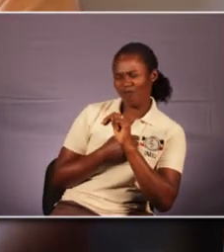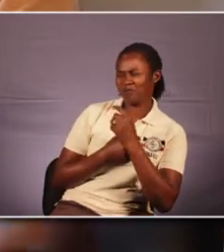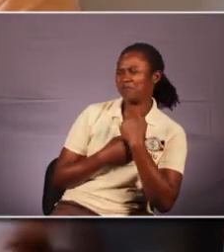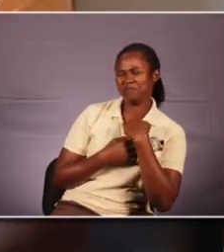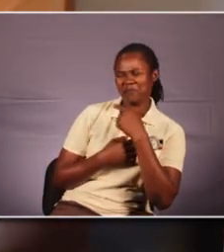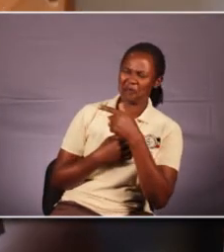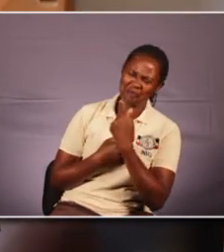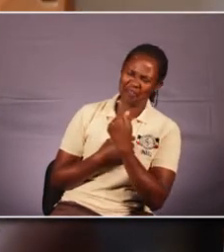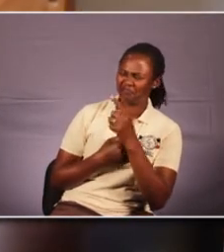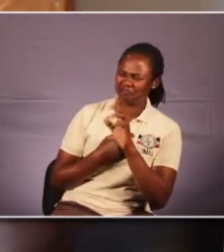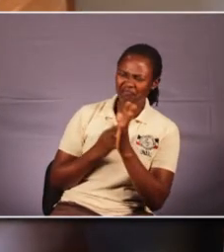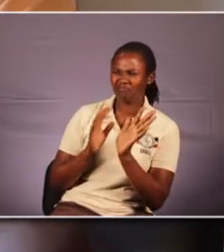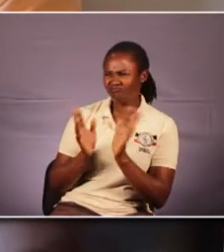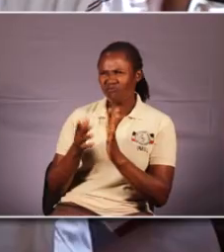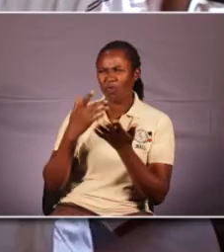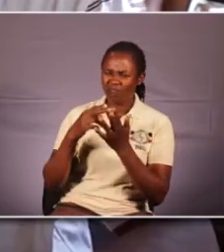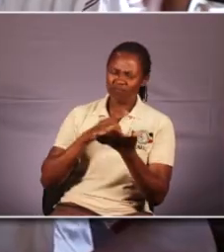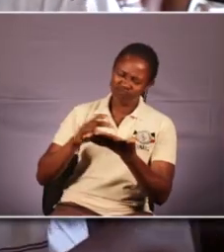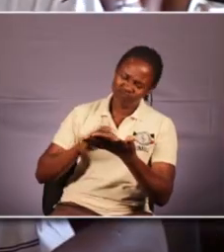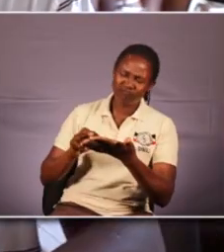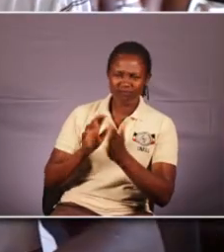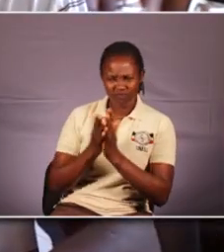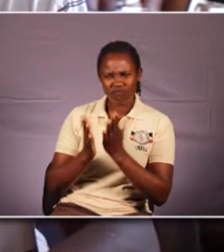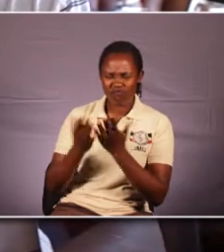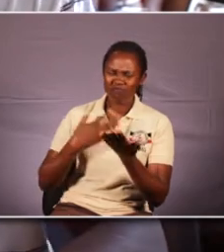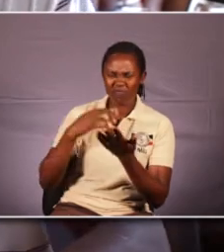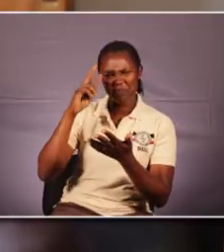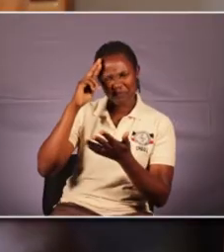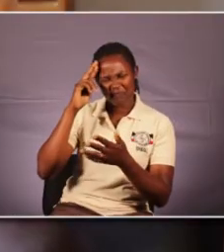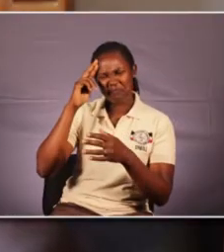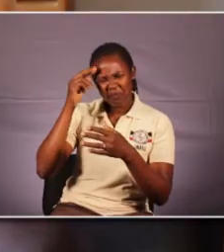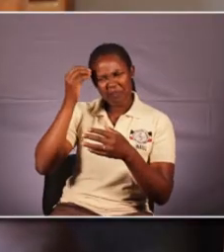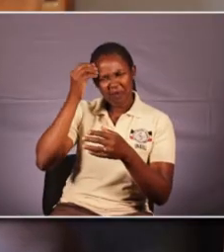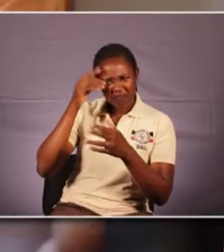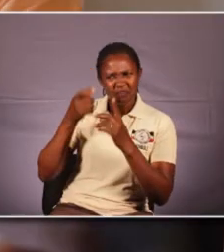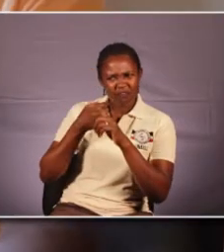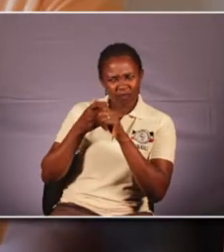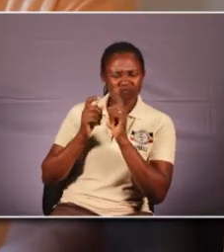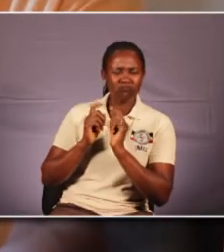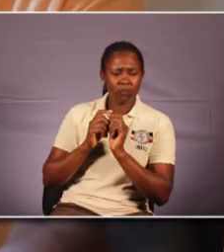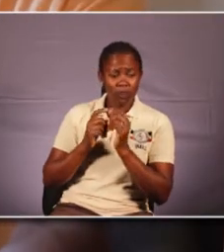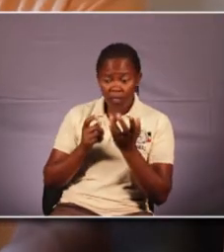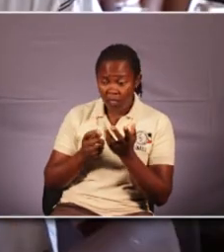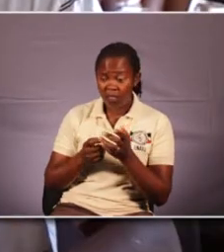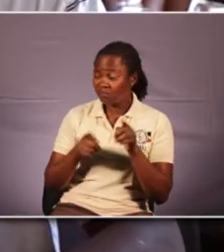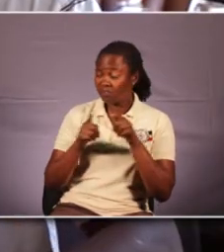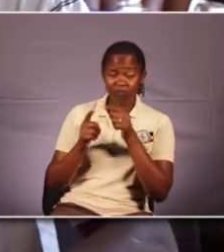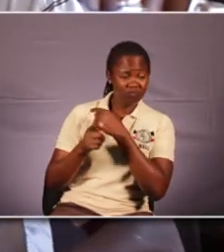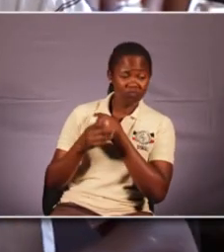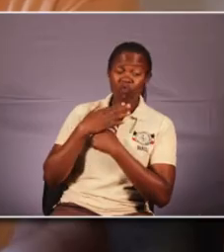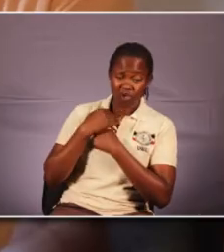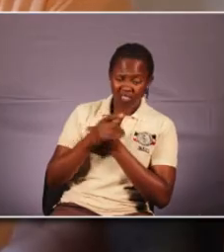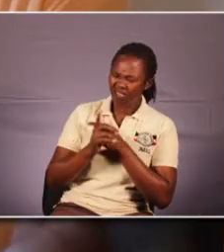around. It's my strategy of memorizing points. Which point? You mean like her? Yeah, but I'm not her type. Come